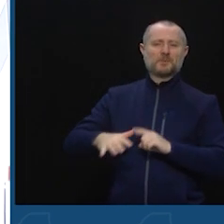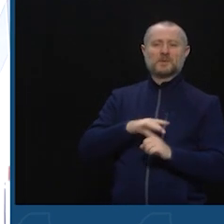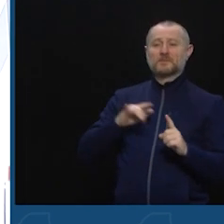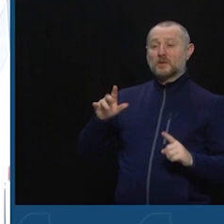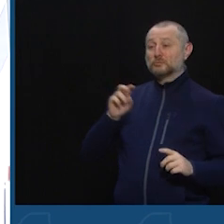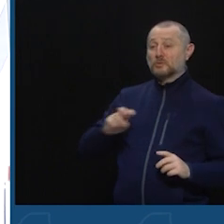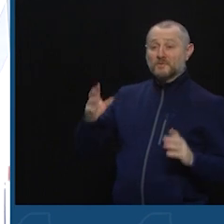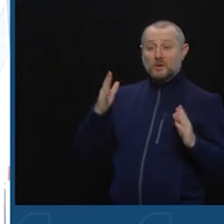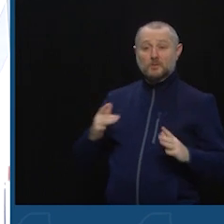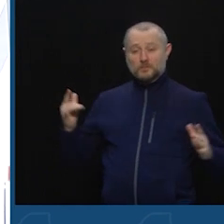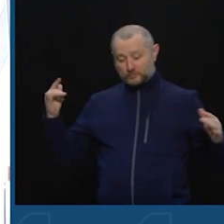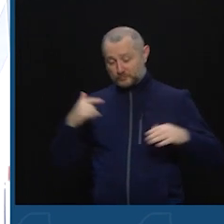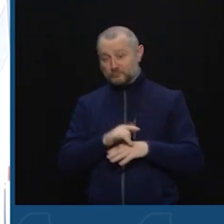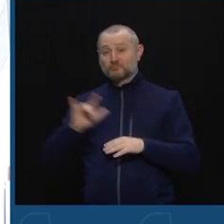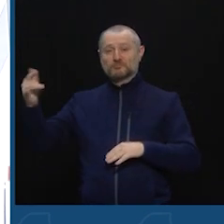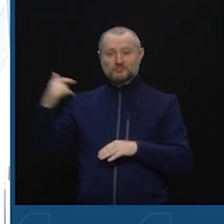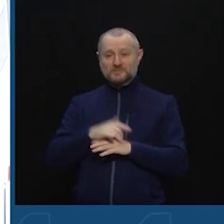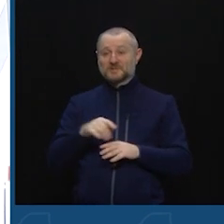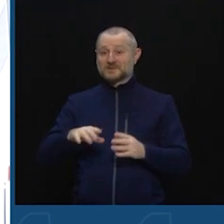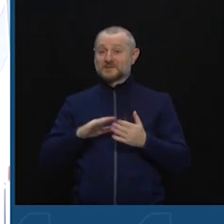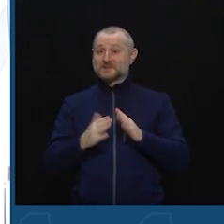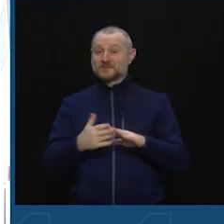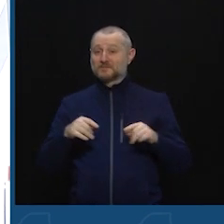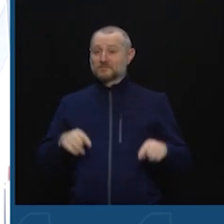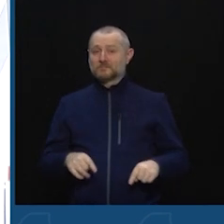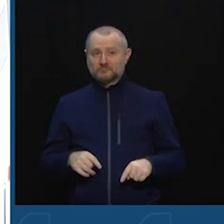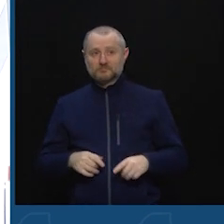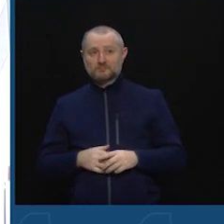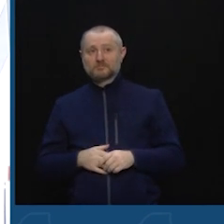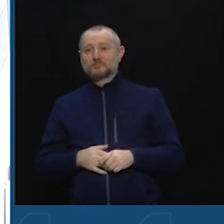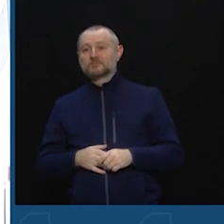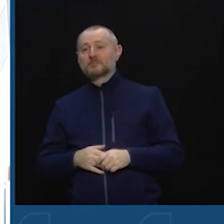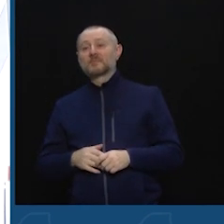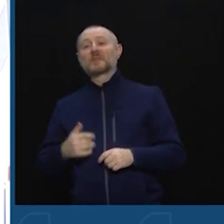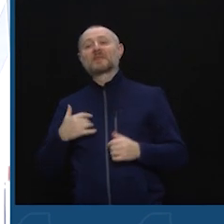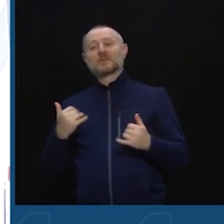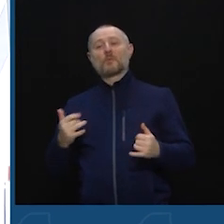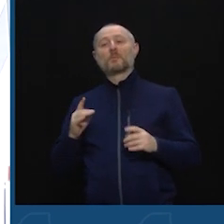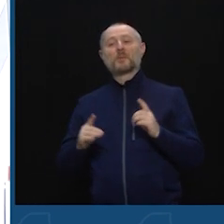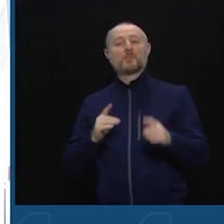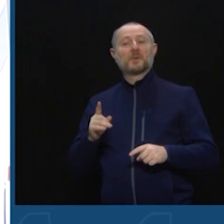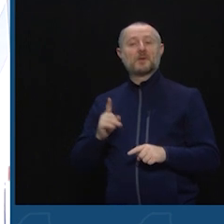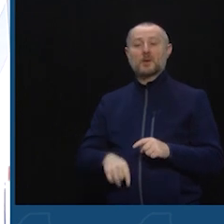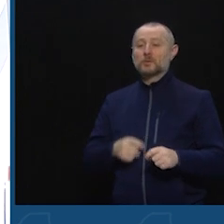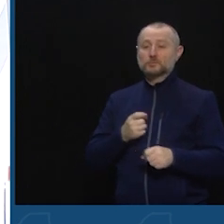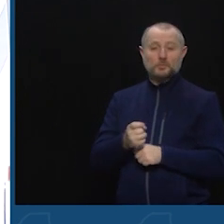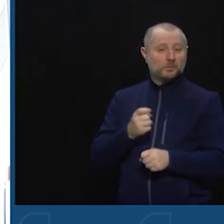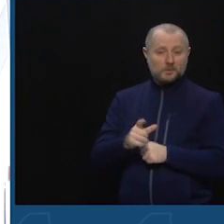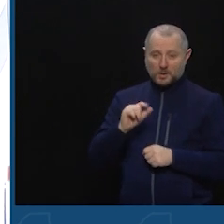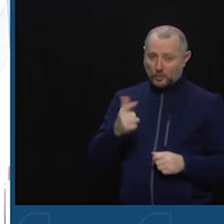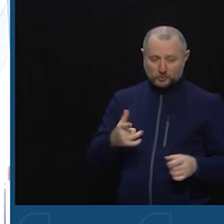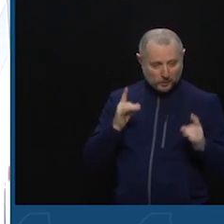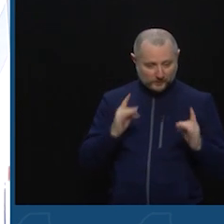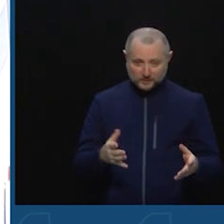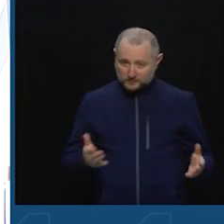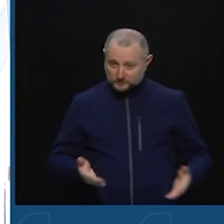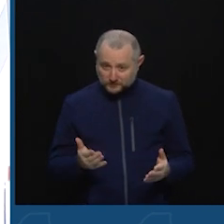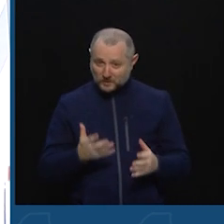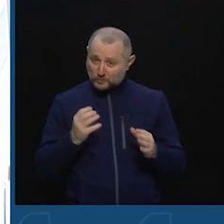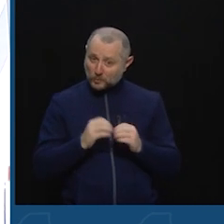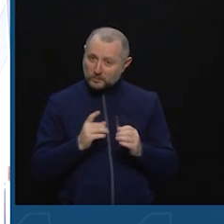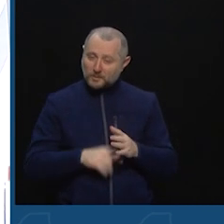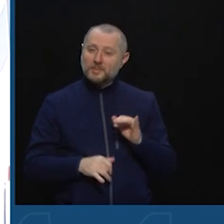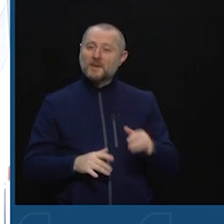city, I don't think LaGuardia is going to be the butt of any more jokes. This is an airport you'll be excited